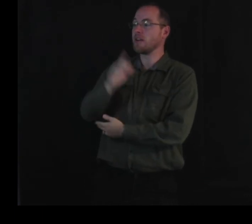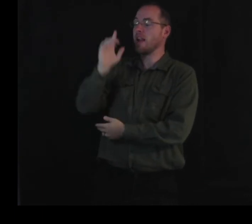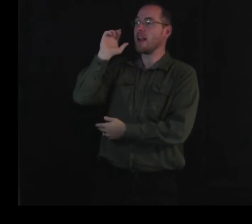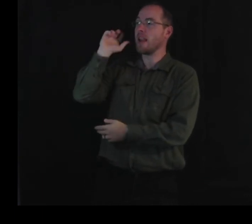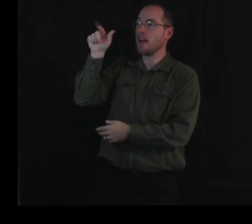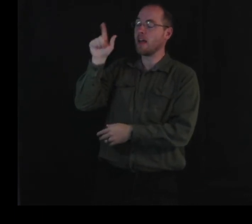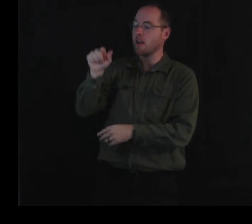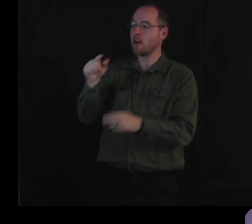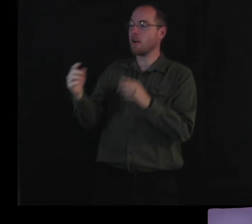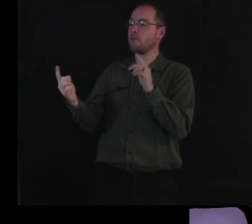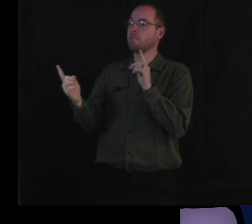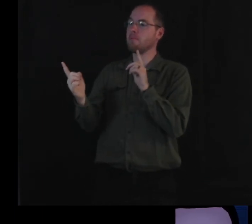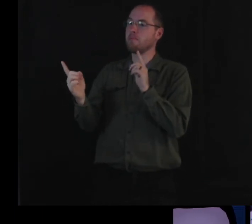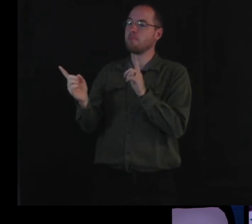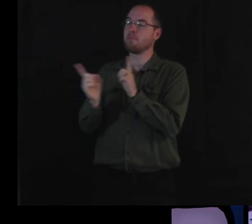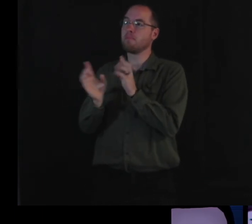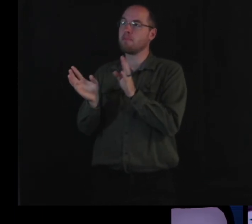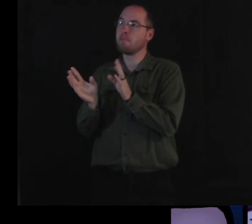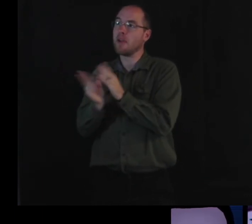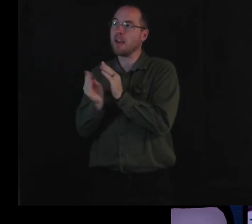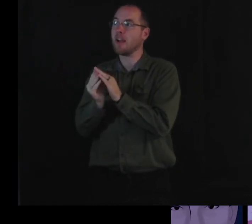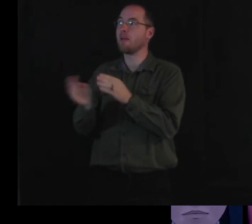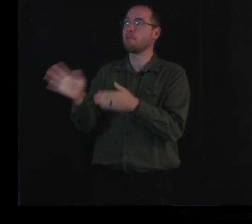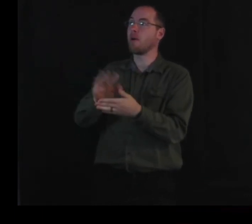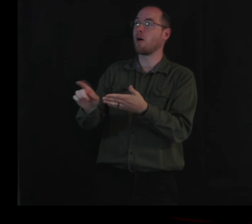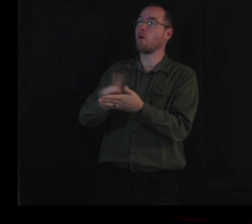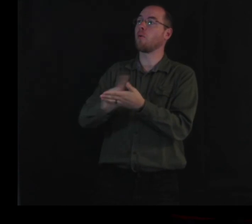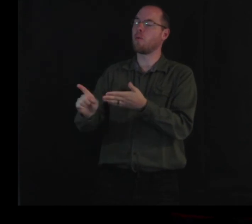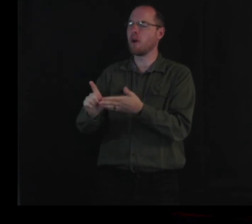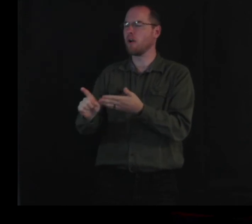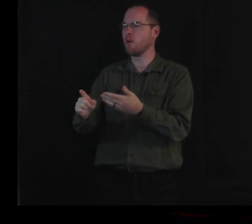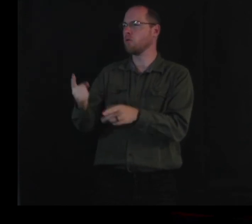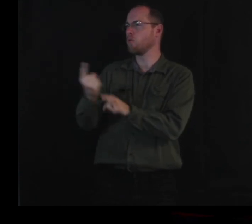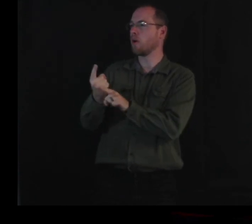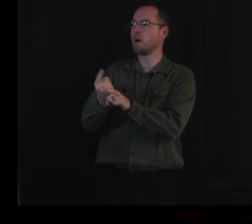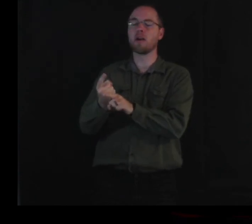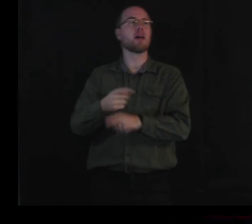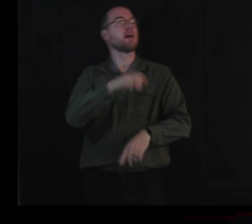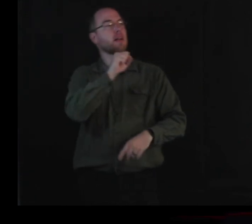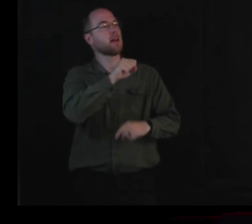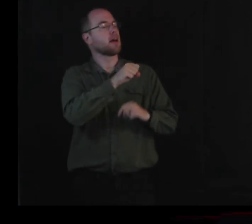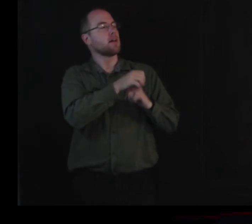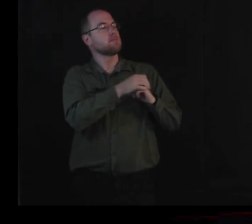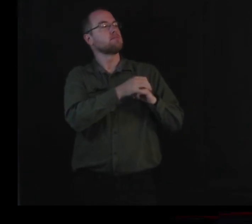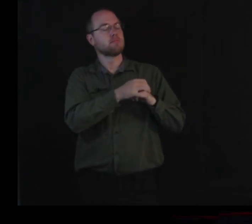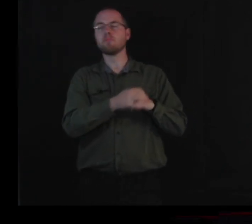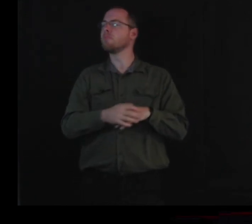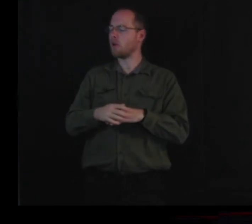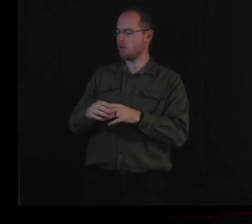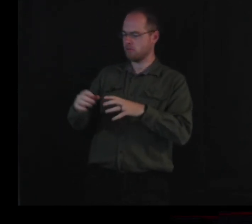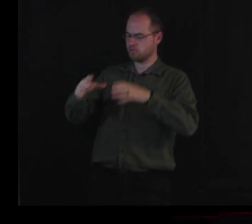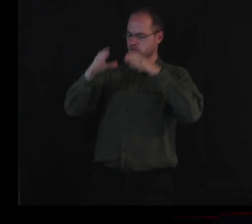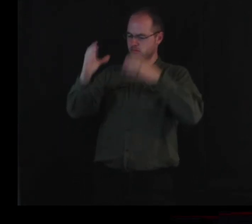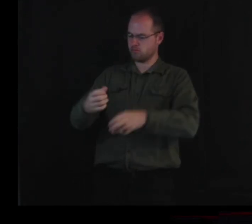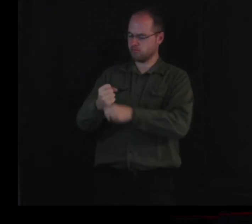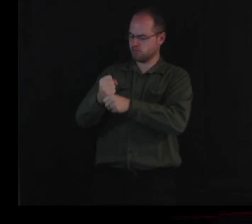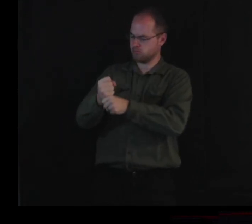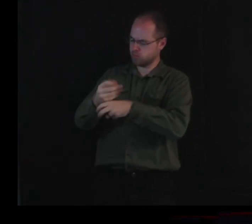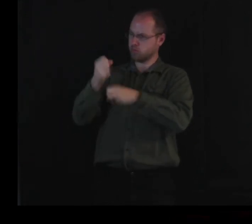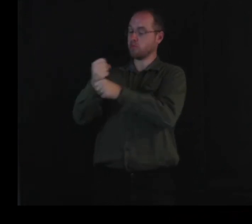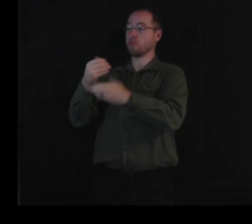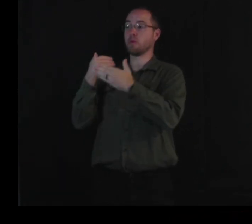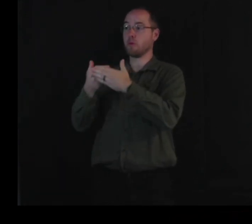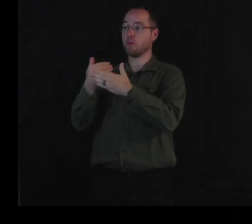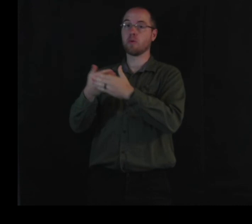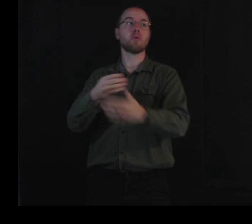is appropriate. It is. A powder keg about to explode. And Jonathan, a man possessed